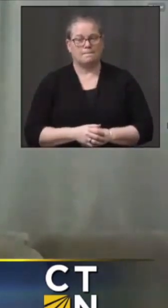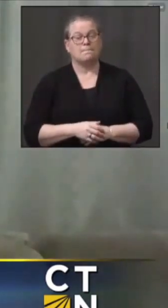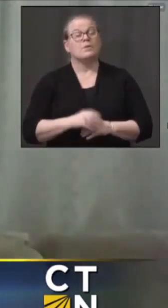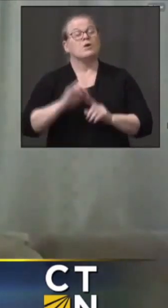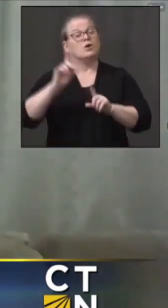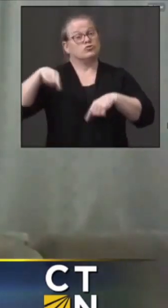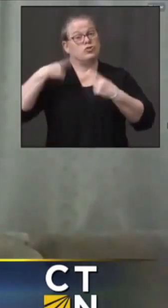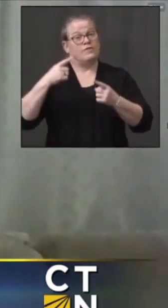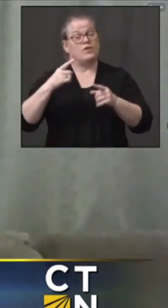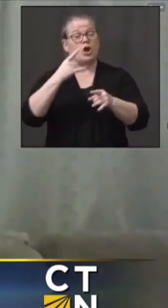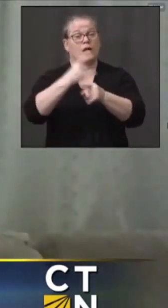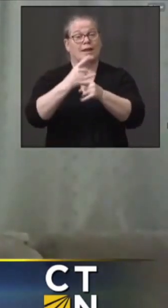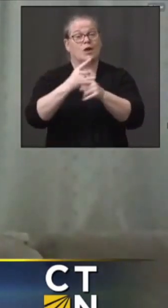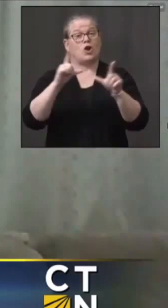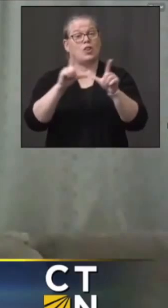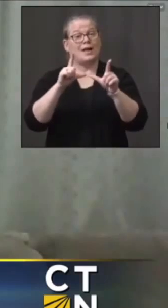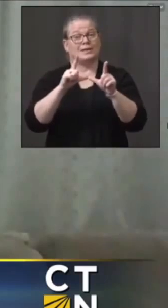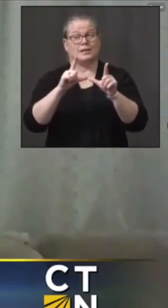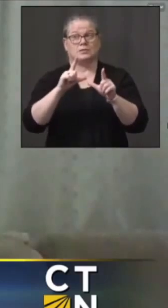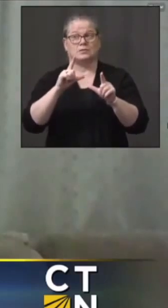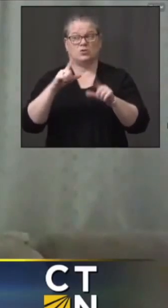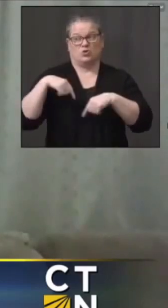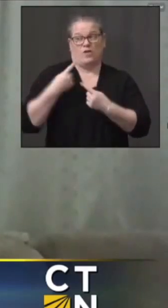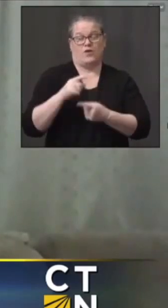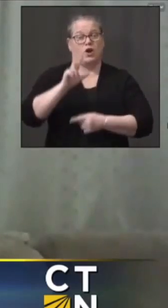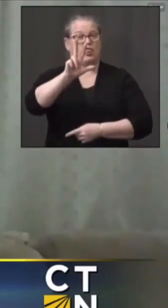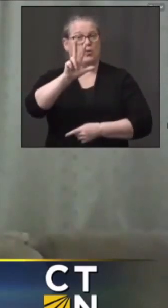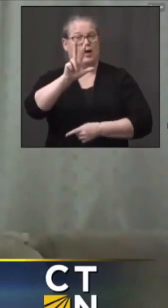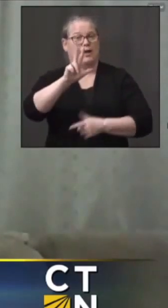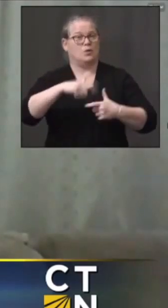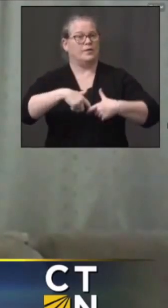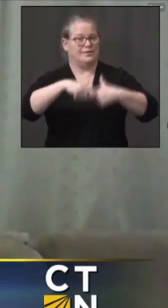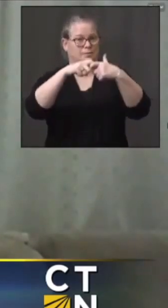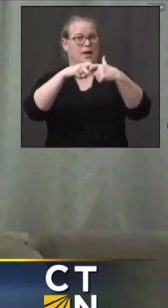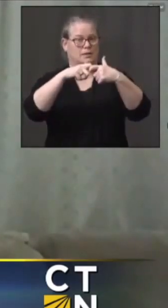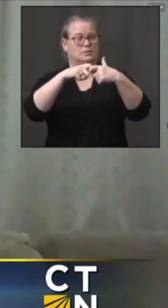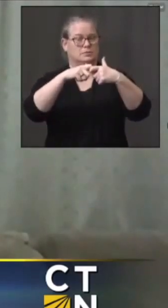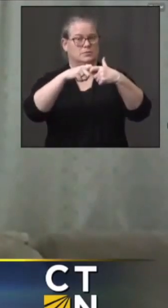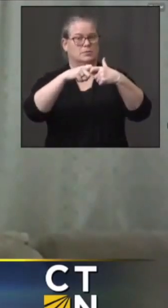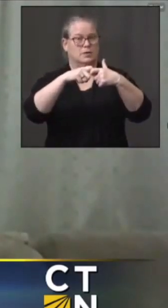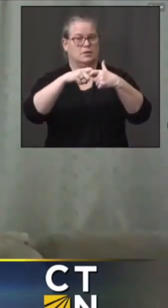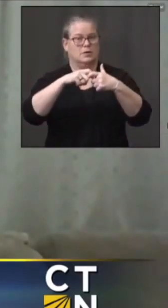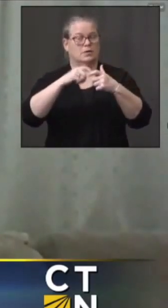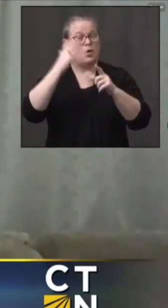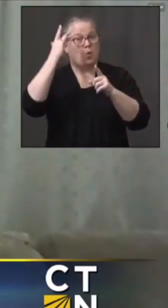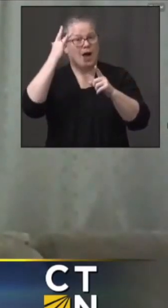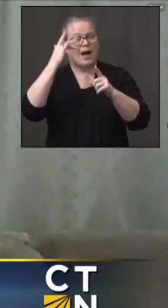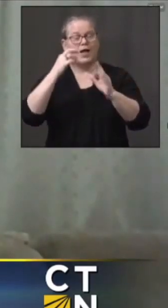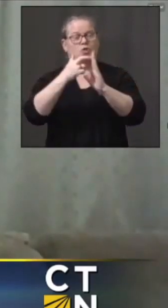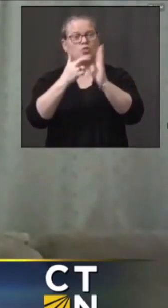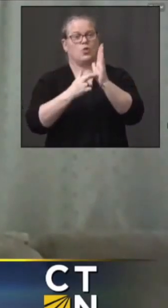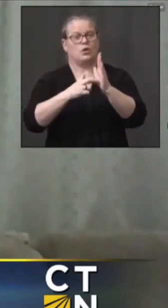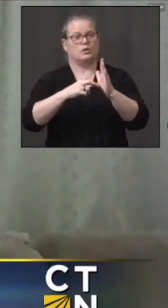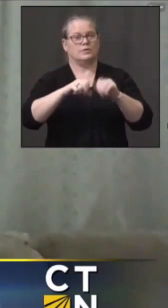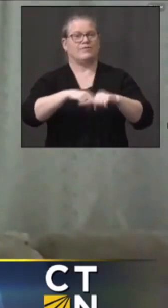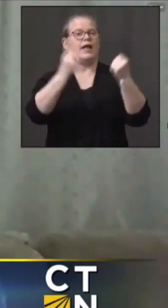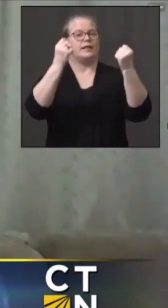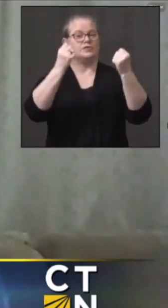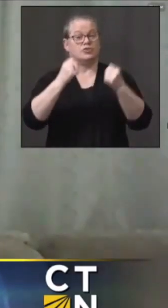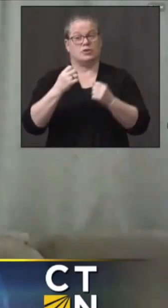3 that we've sort of summarily suspended based on these violations of the sector rules. The most recent was in